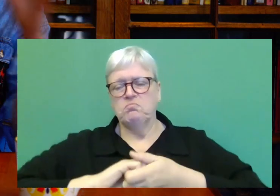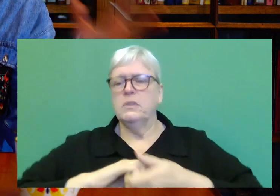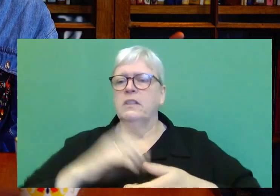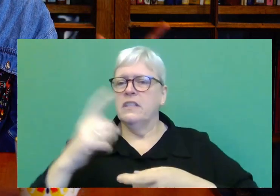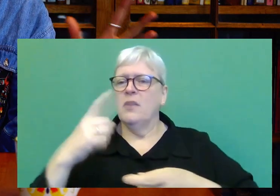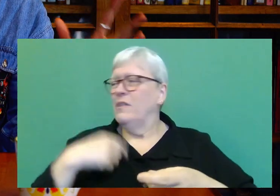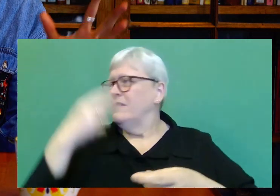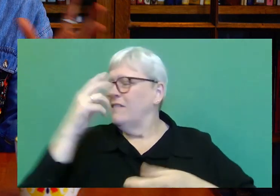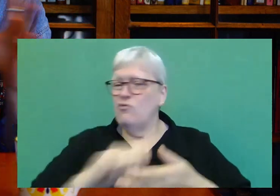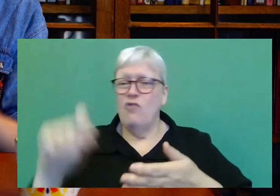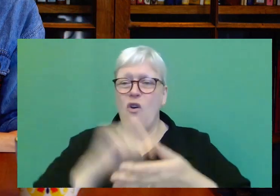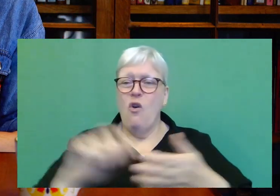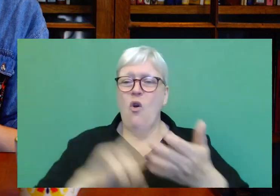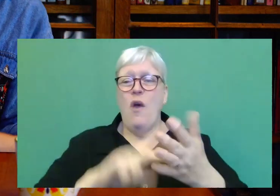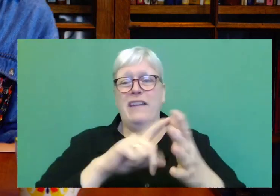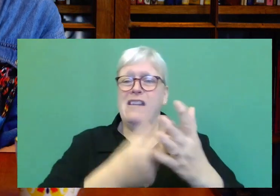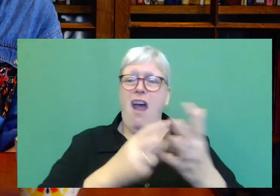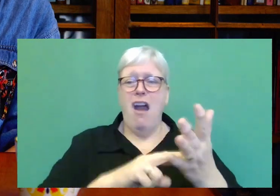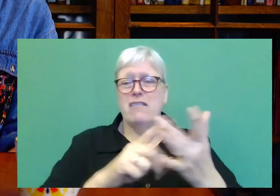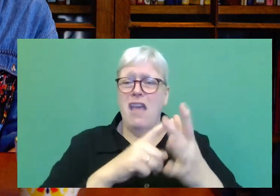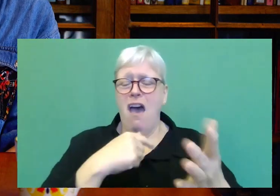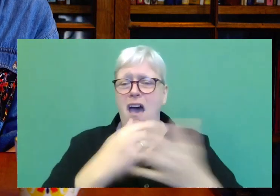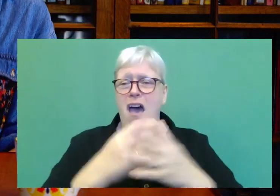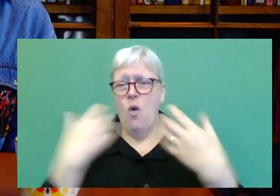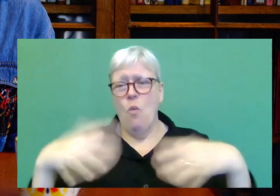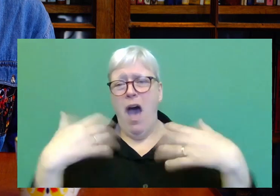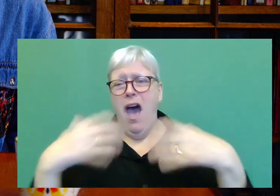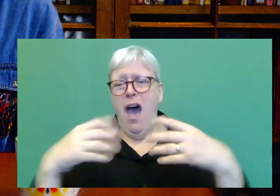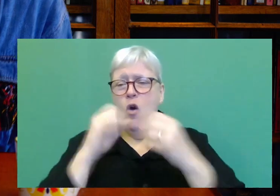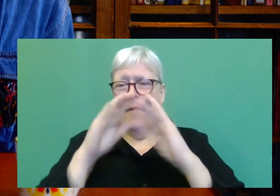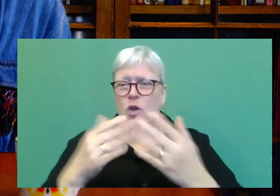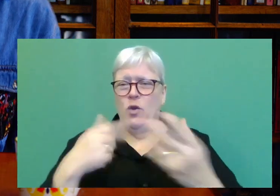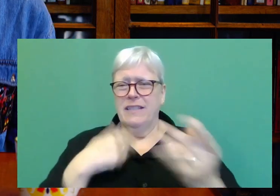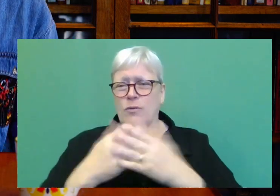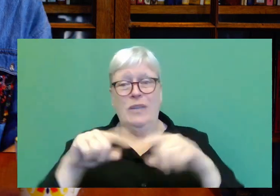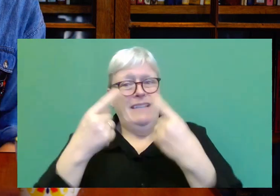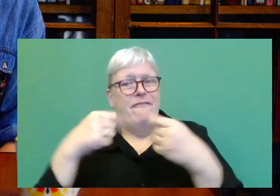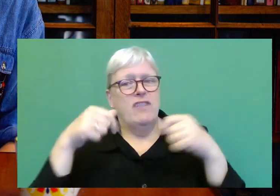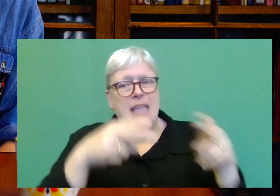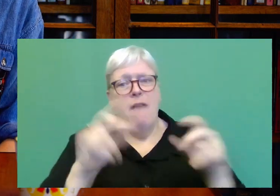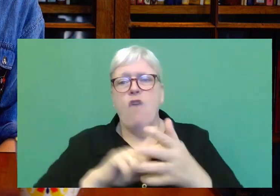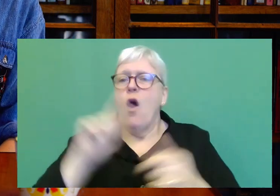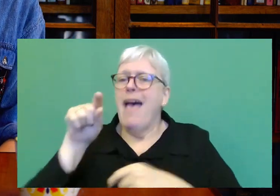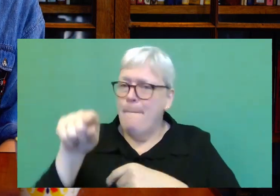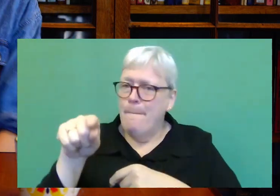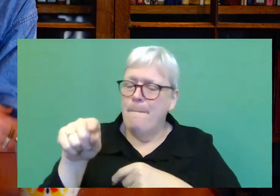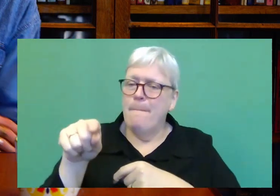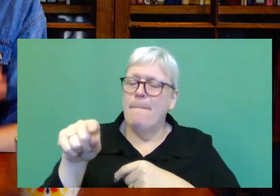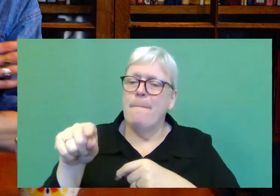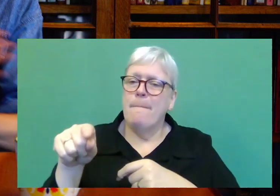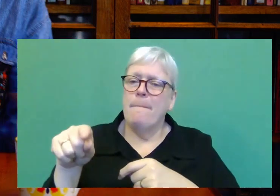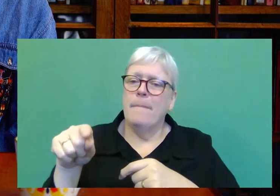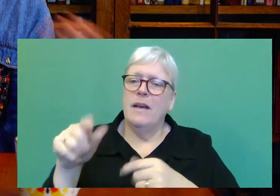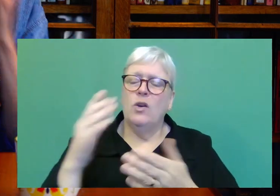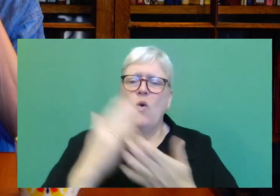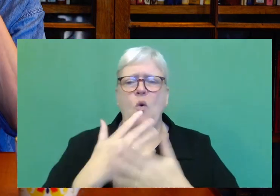these are sort of incredible fantastical books. Do we need to see this side of this human being? But it was so emotionally